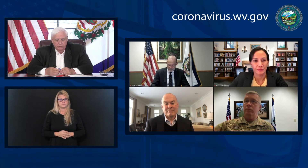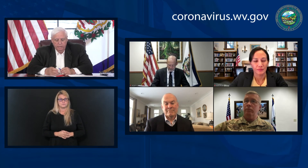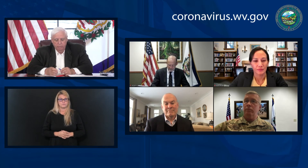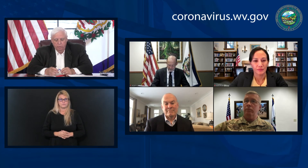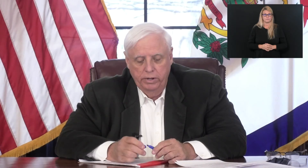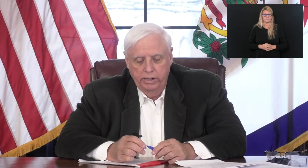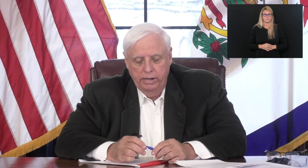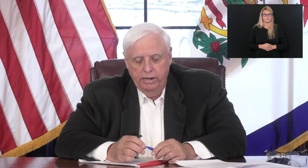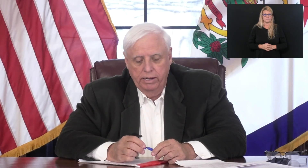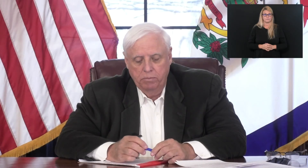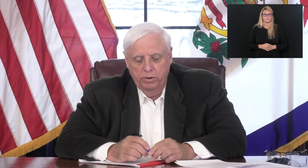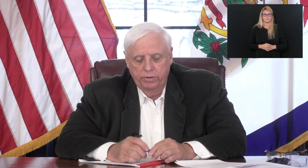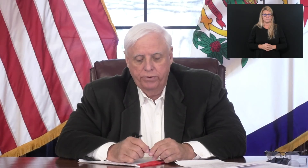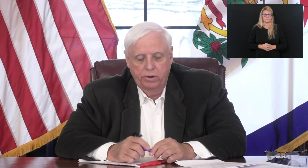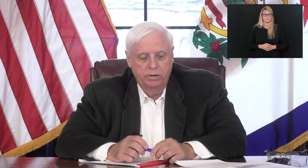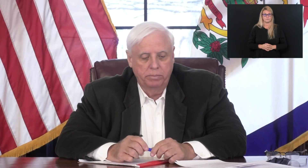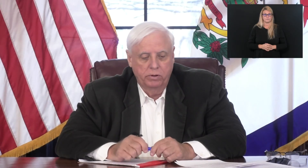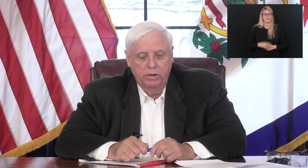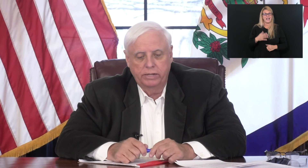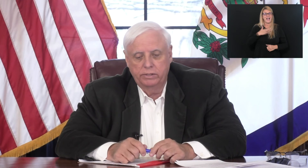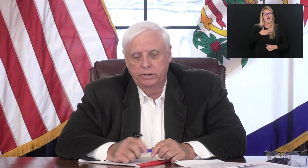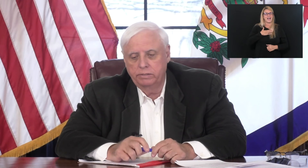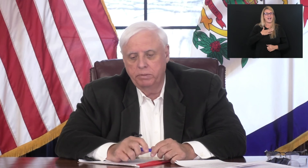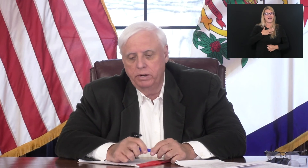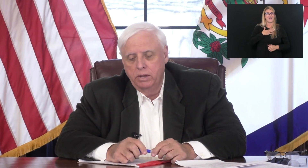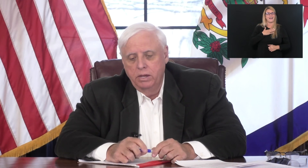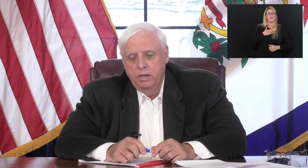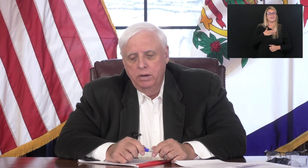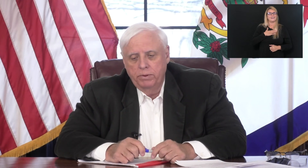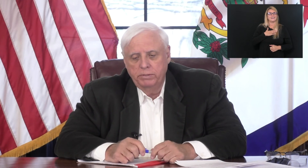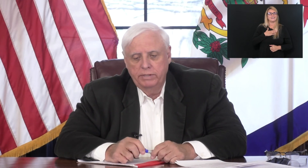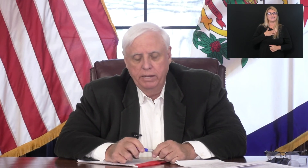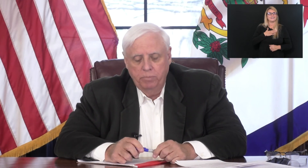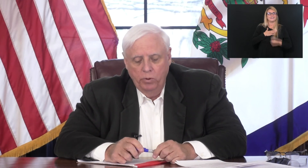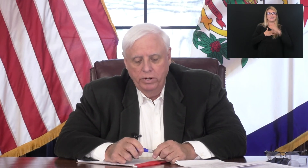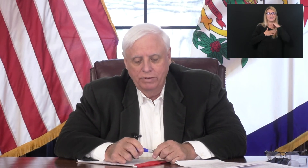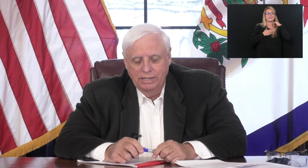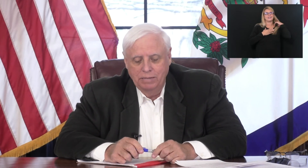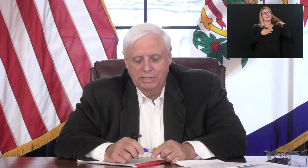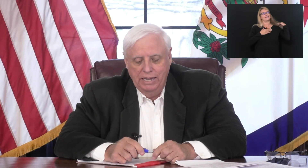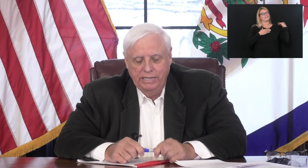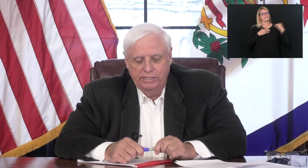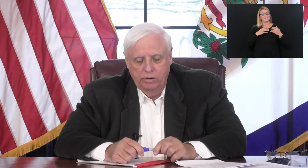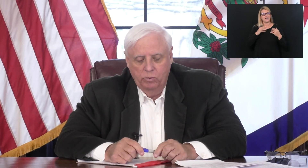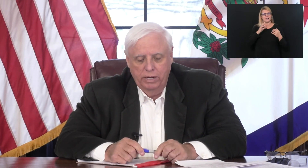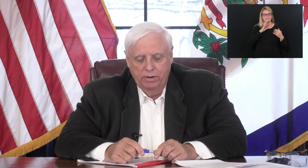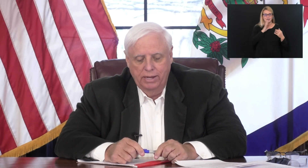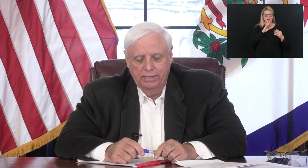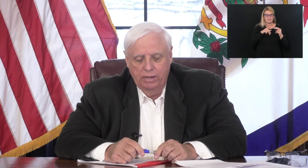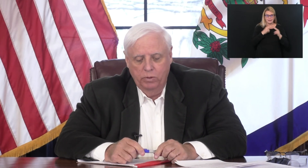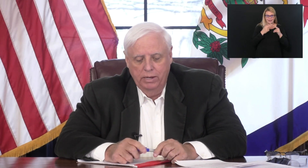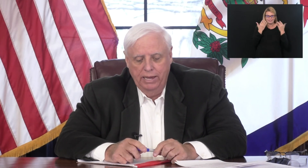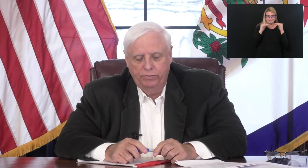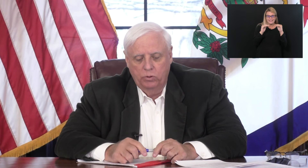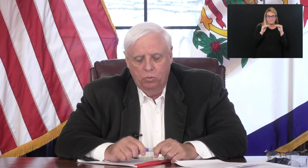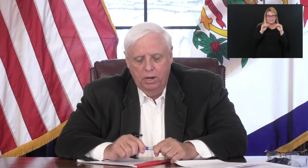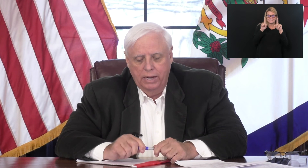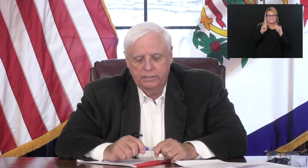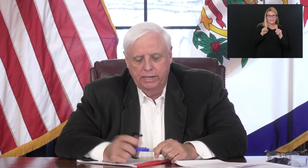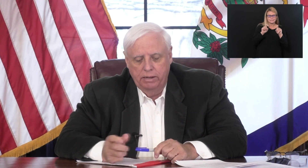from the standpoint, and I'm going to defer to Bill Crouch on this, but from the standpoint of limitation and whatever like that, we'll have